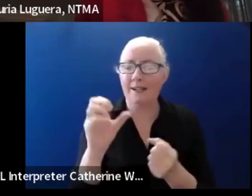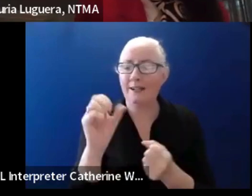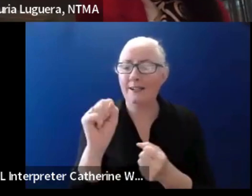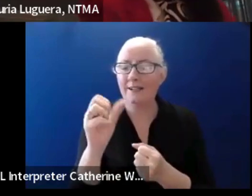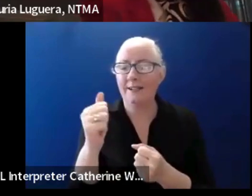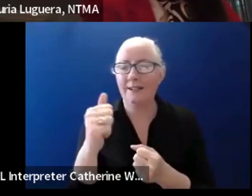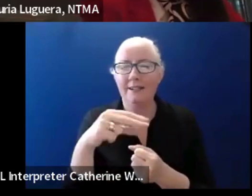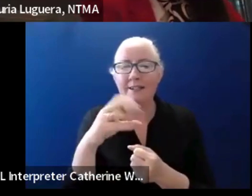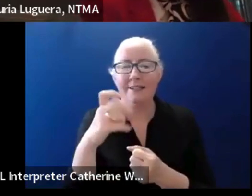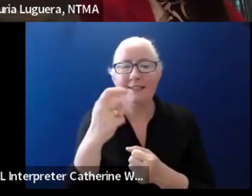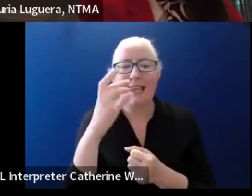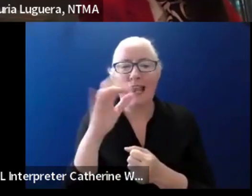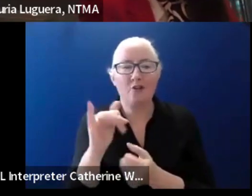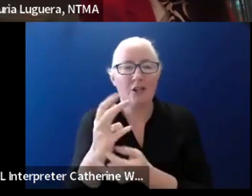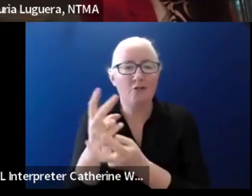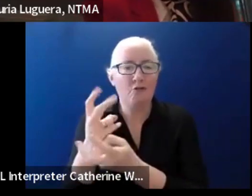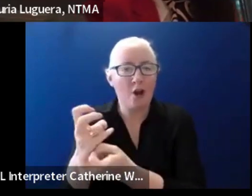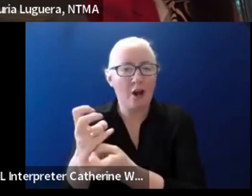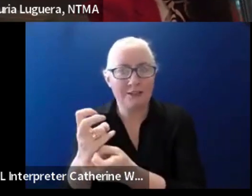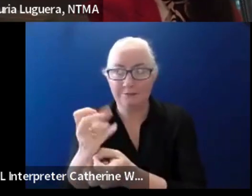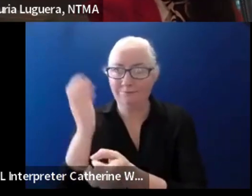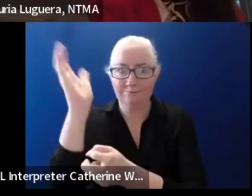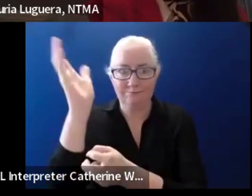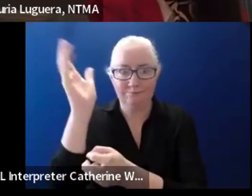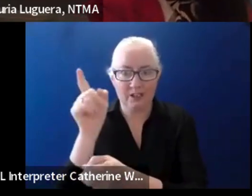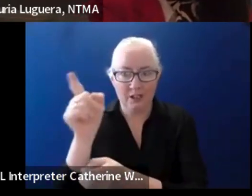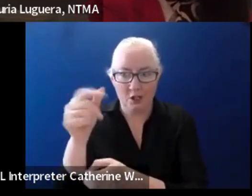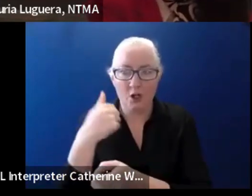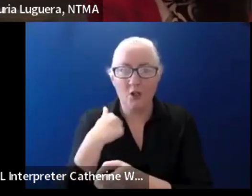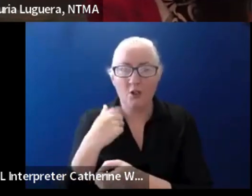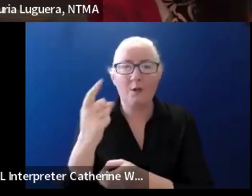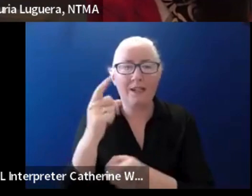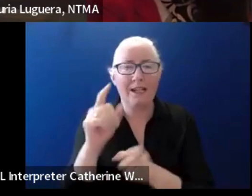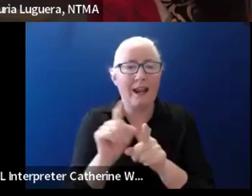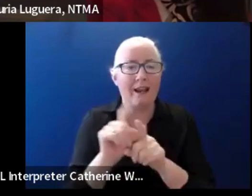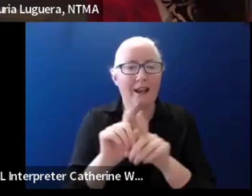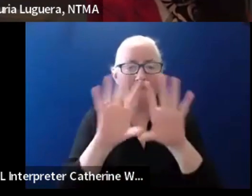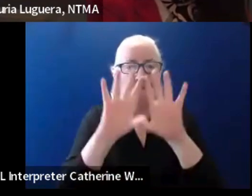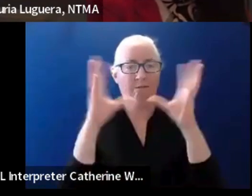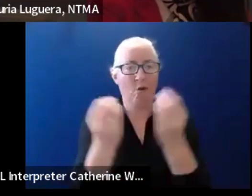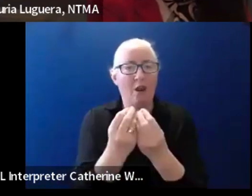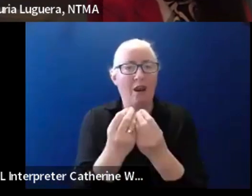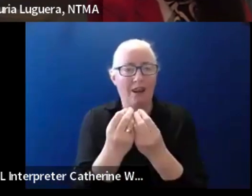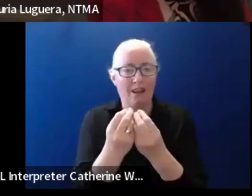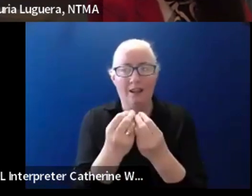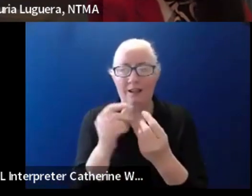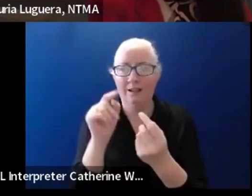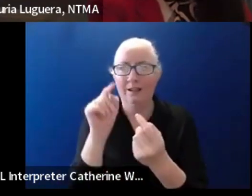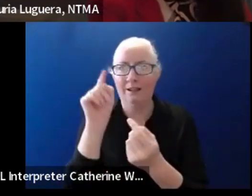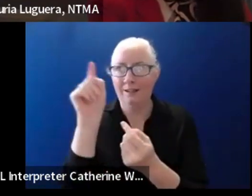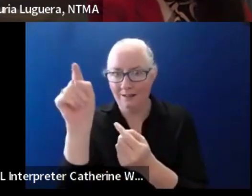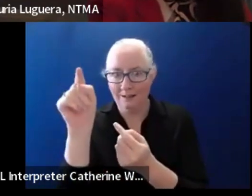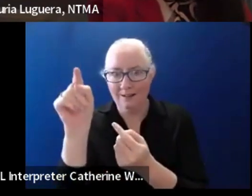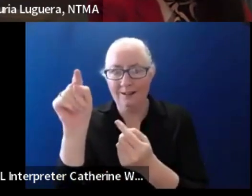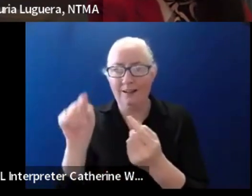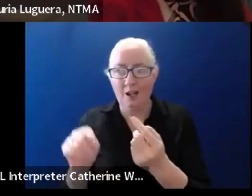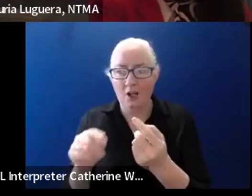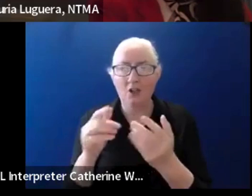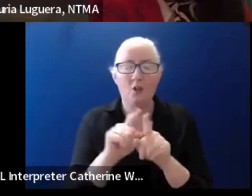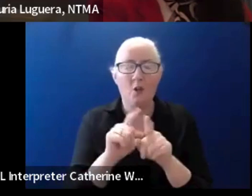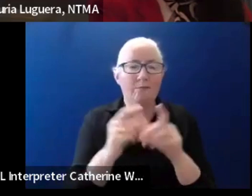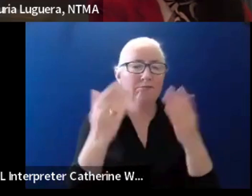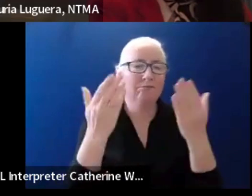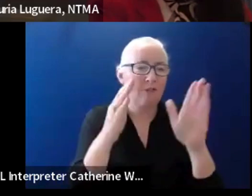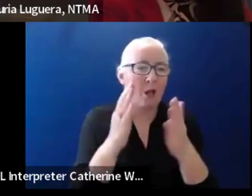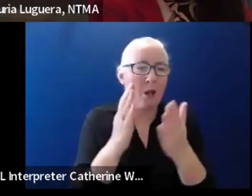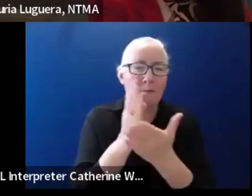Clifford from Sanctuary Runners. So we kind of did this lovely full circle piece of closure by creating a commemorative book with